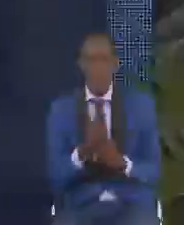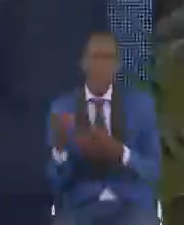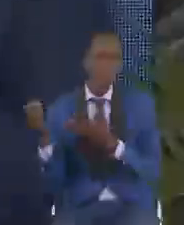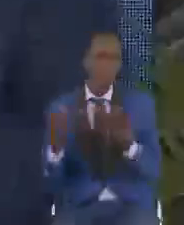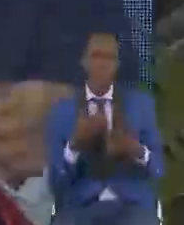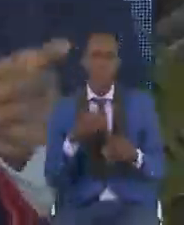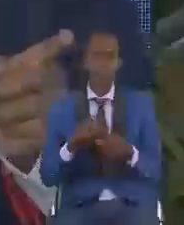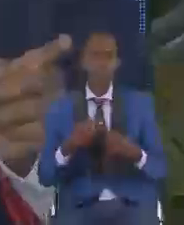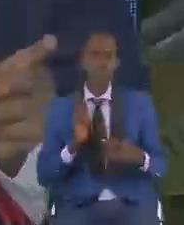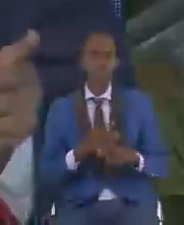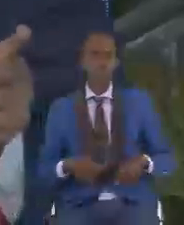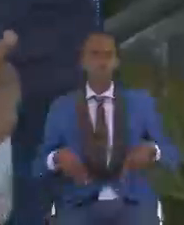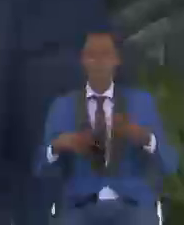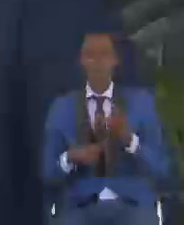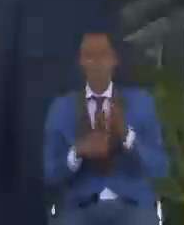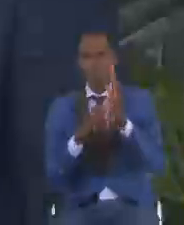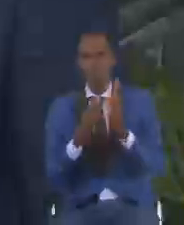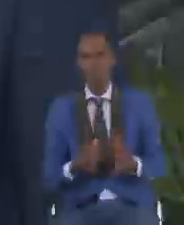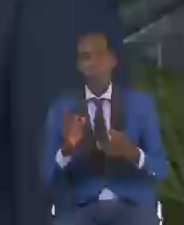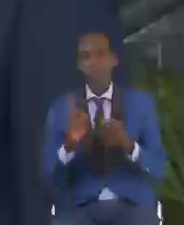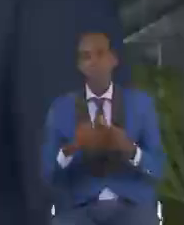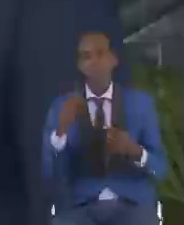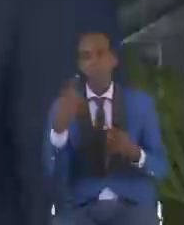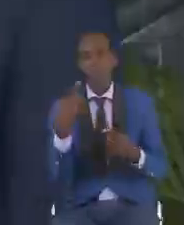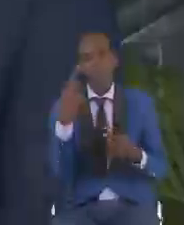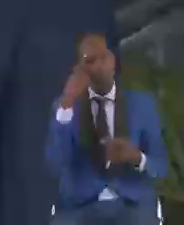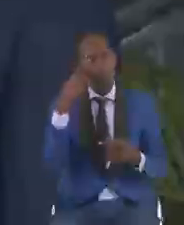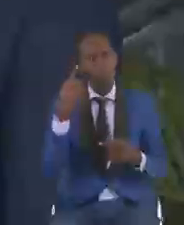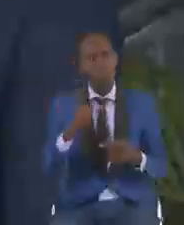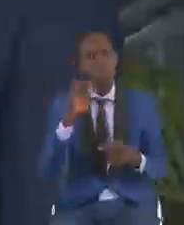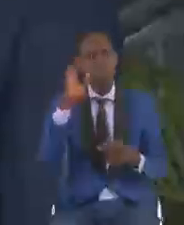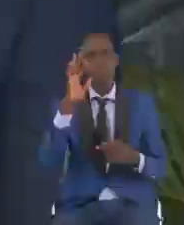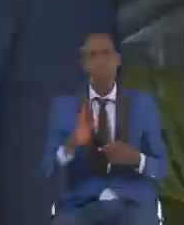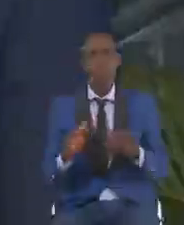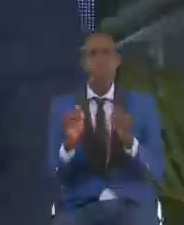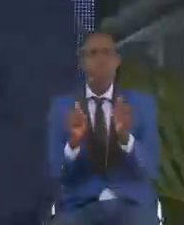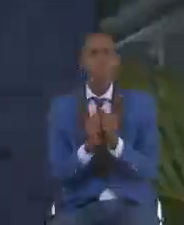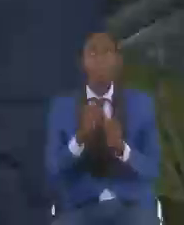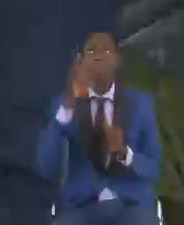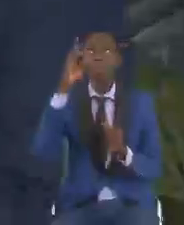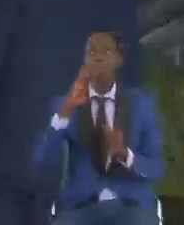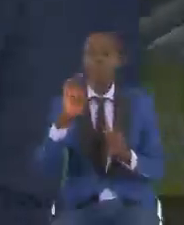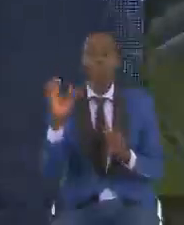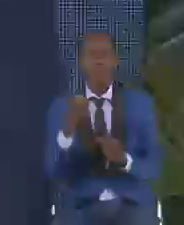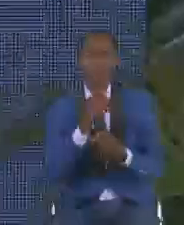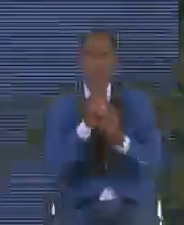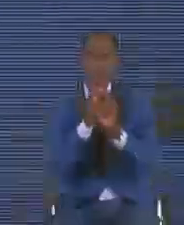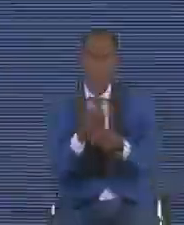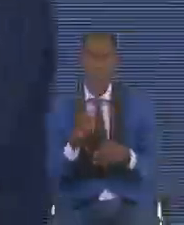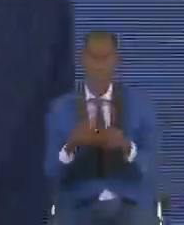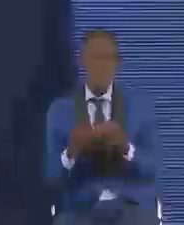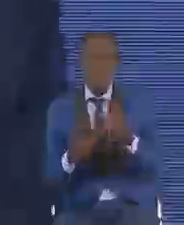lives, assistance to the for the minister with God's gift. Number three is